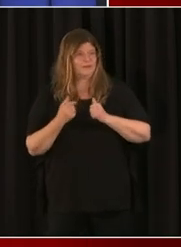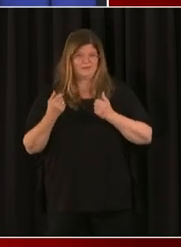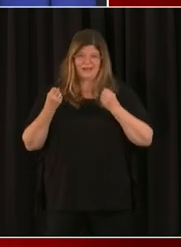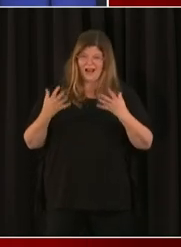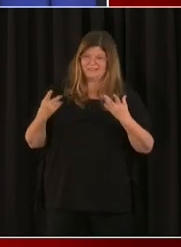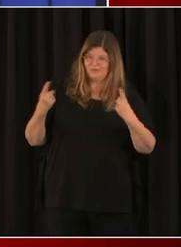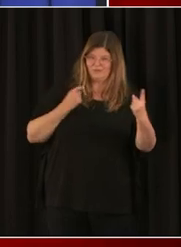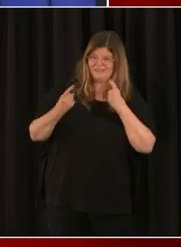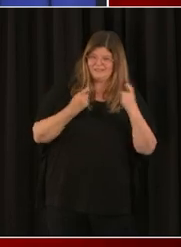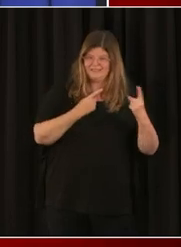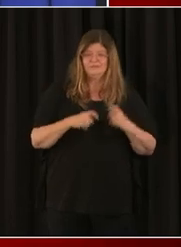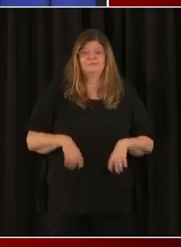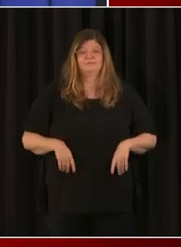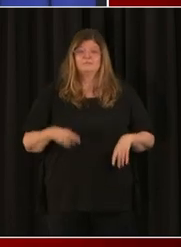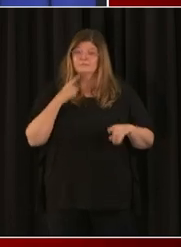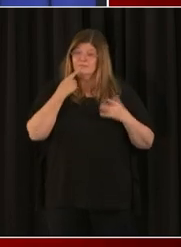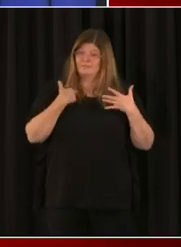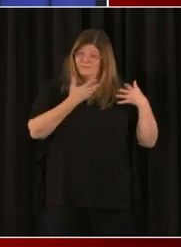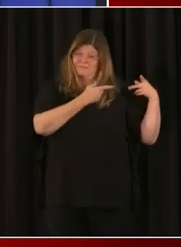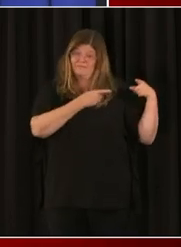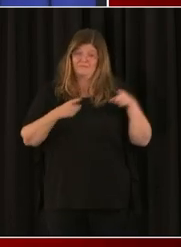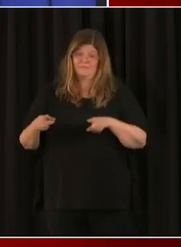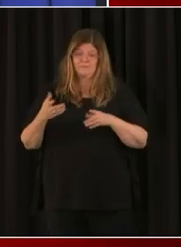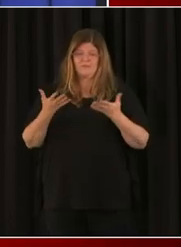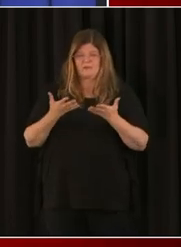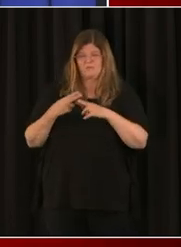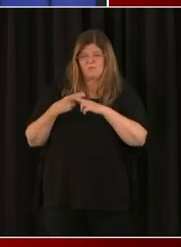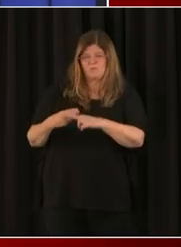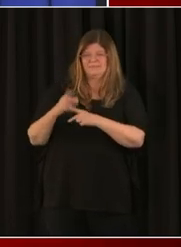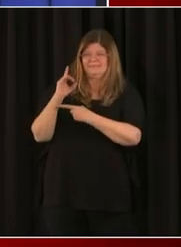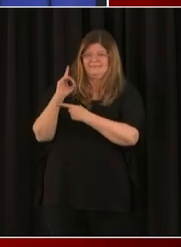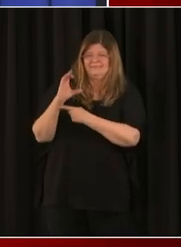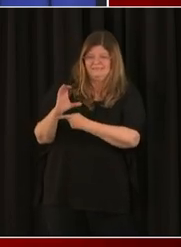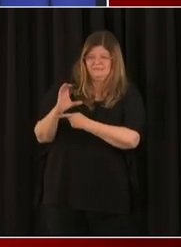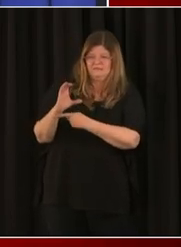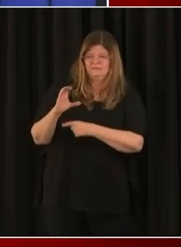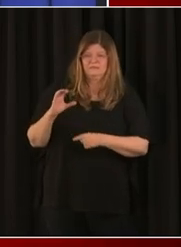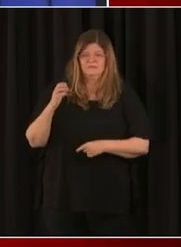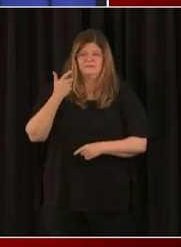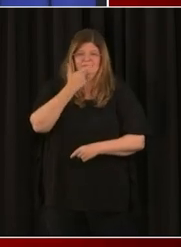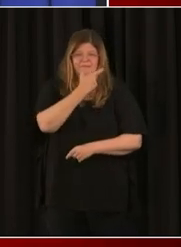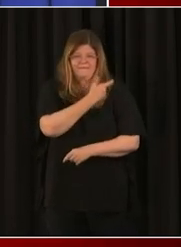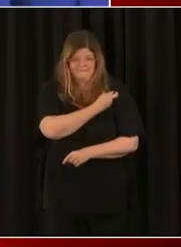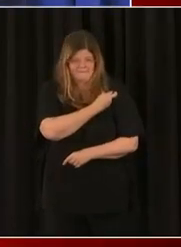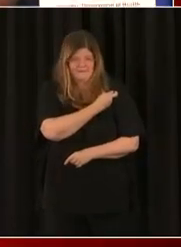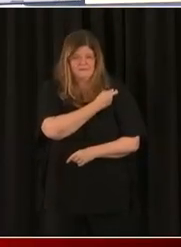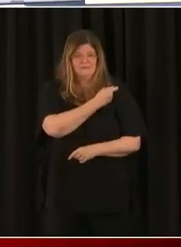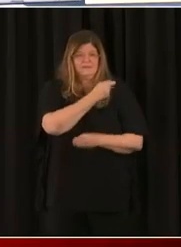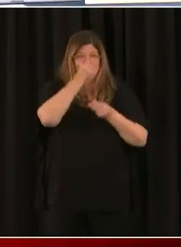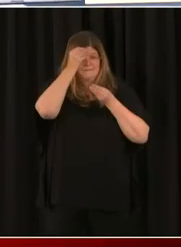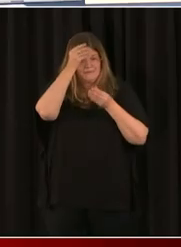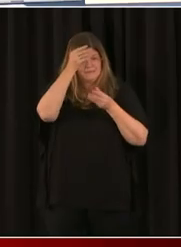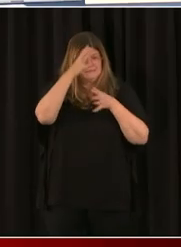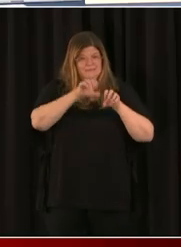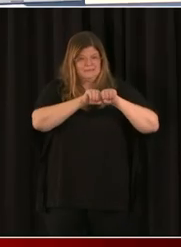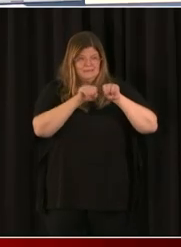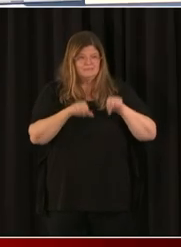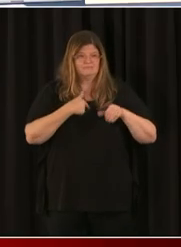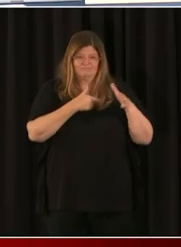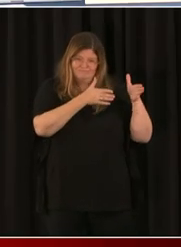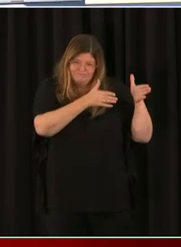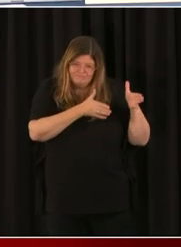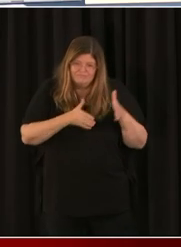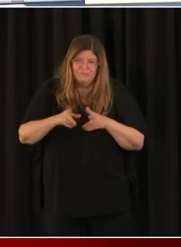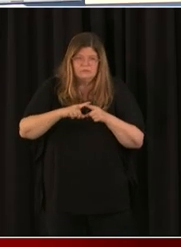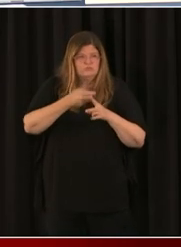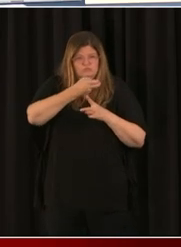of what is transpiring here is we have what's called the District of Columbia Immunization Information System that we were planning to